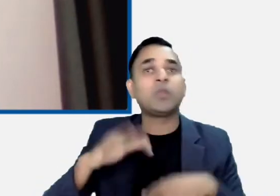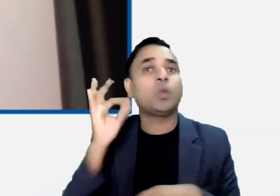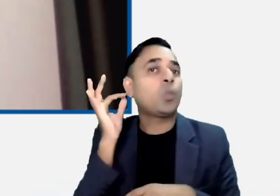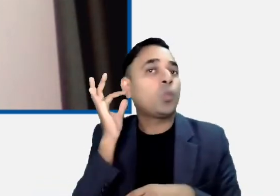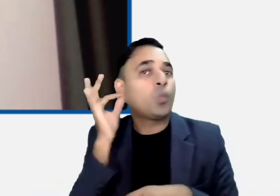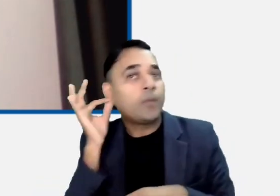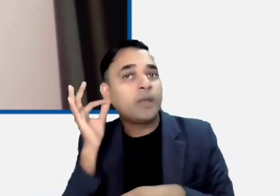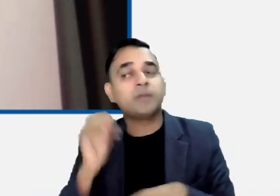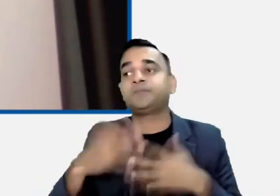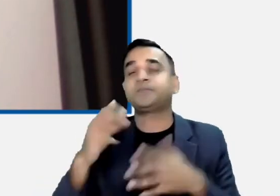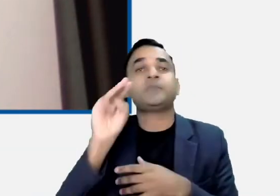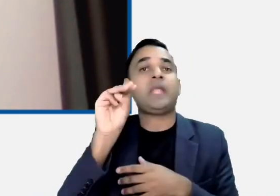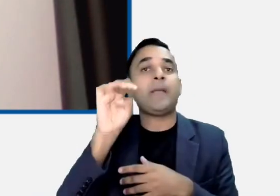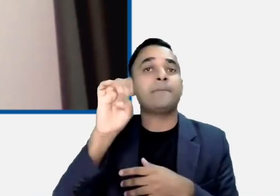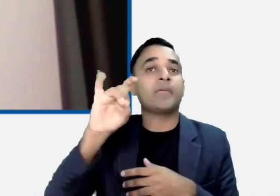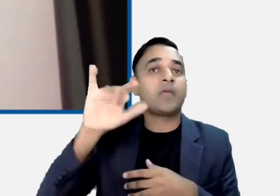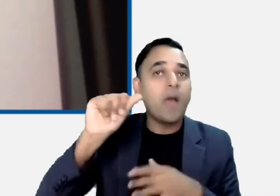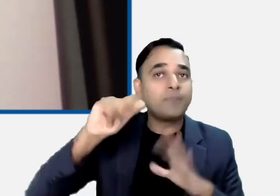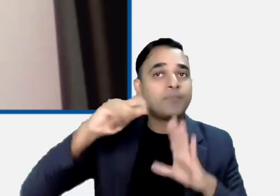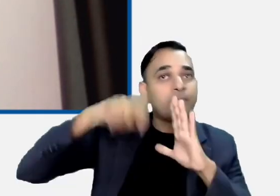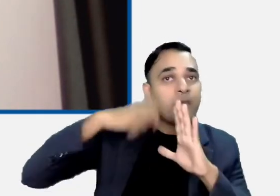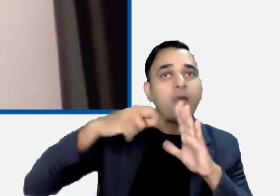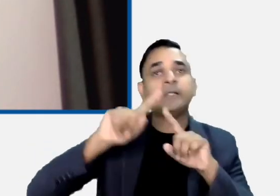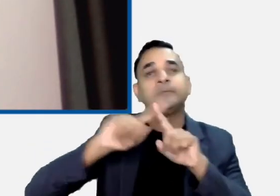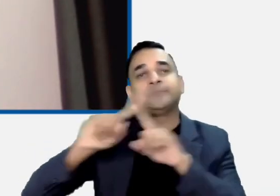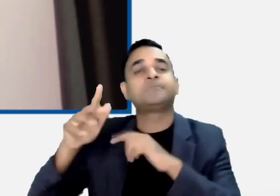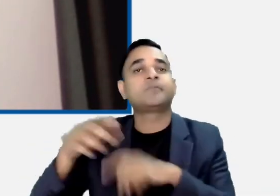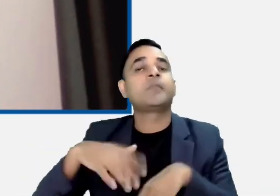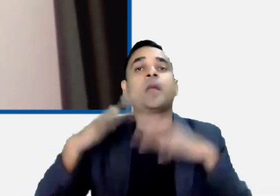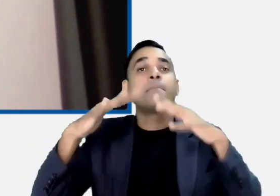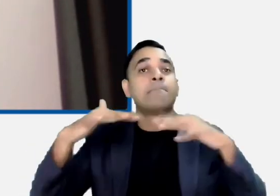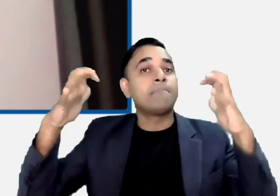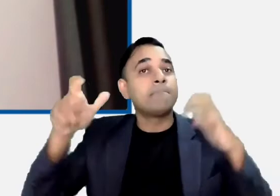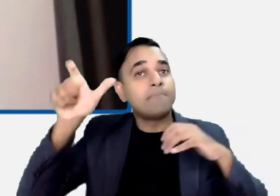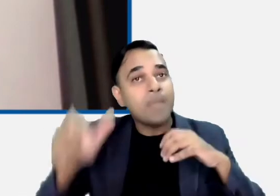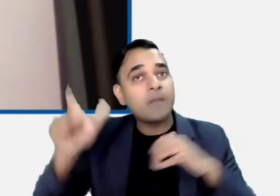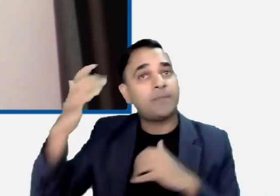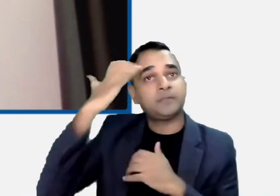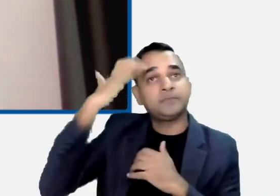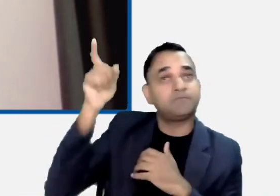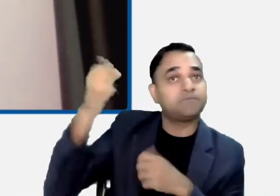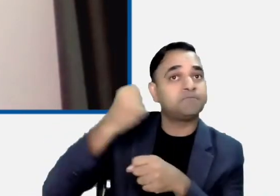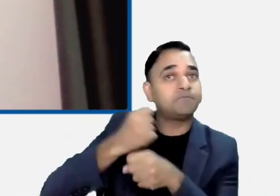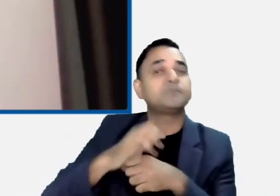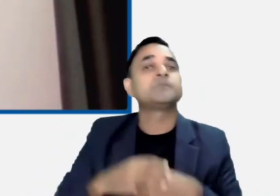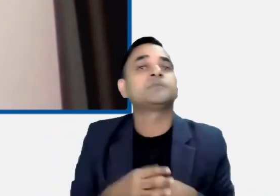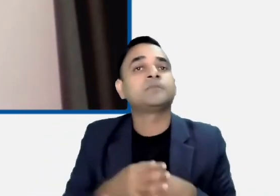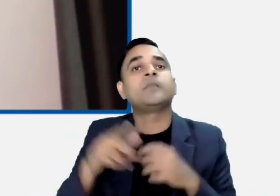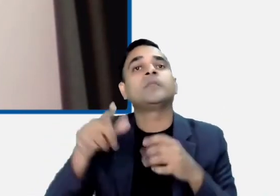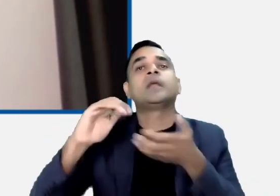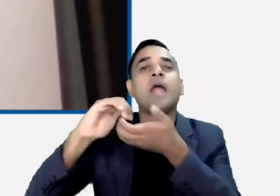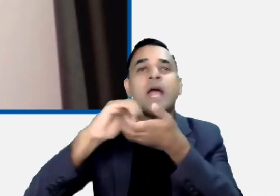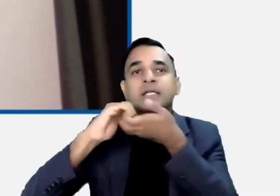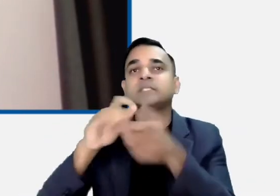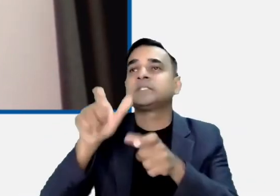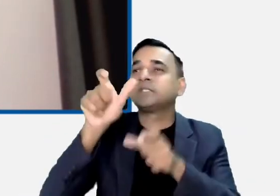November to today, 18th November 2021, to review and finalize the draft Nairobi Declaration, which